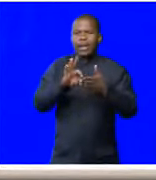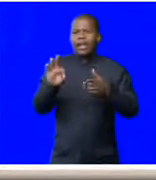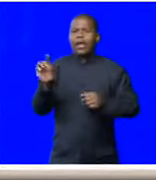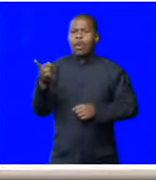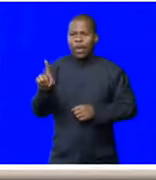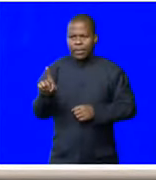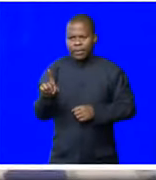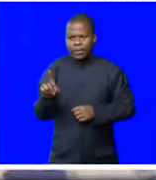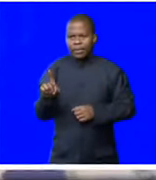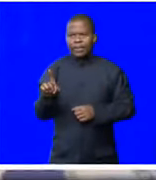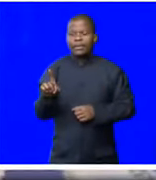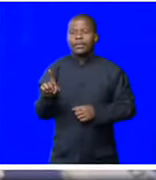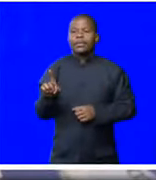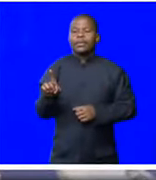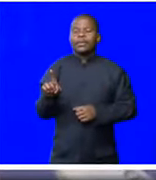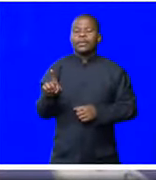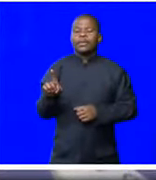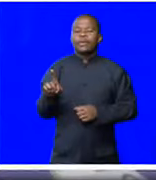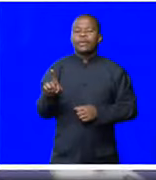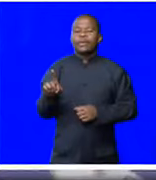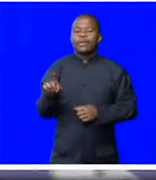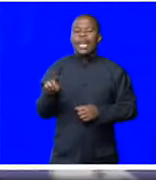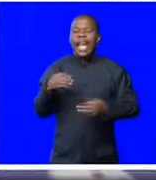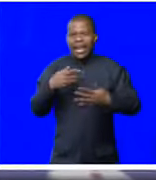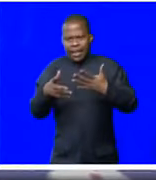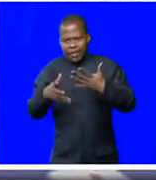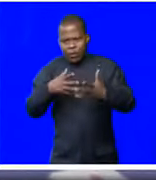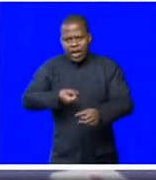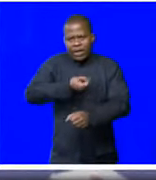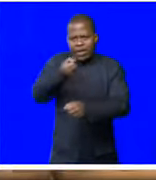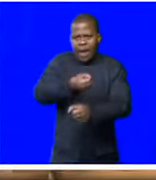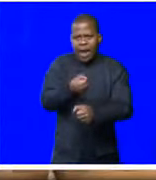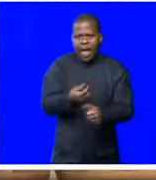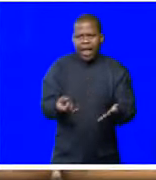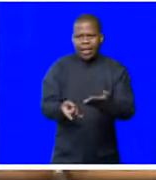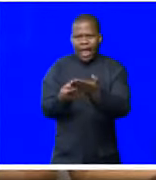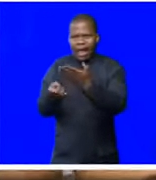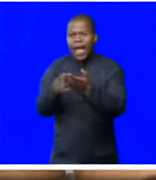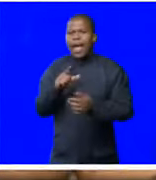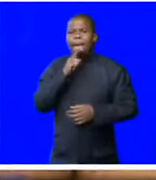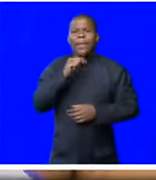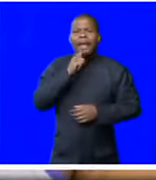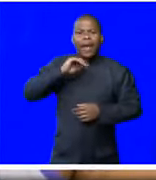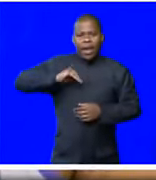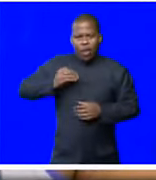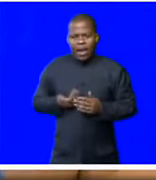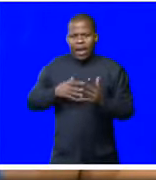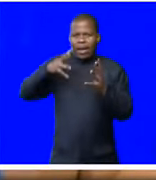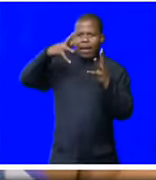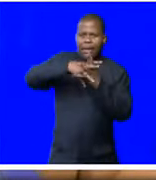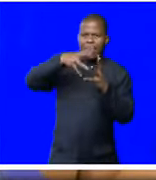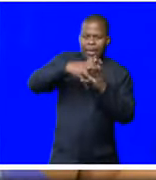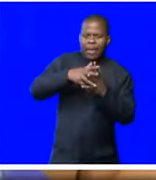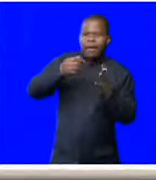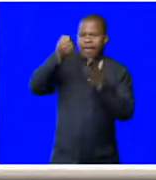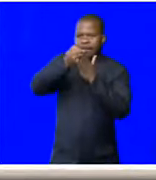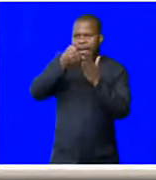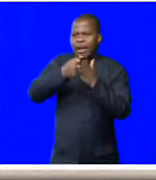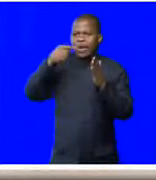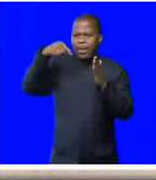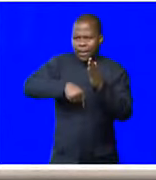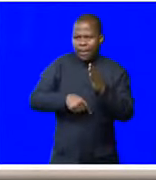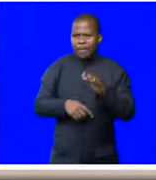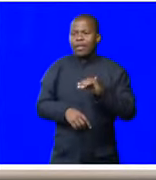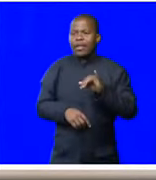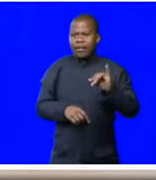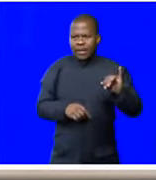today the regional overarching tools that guides the gender-based violence agenda. We have got the